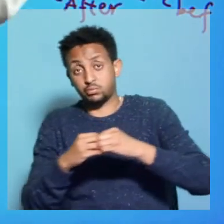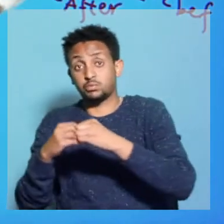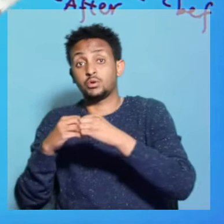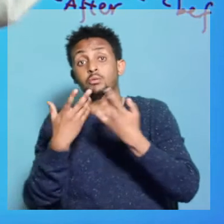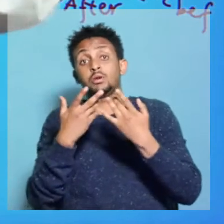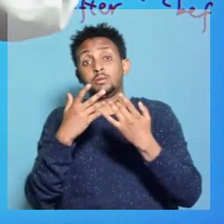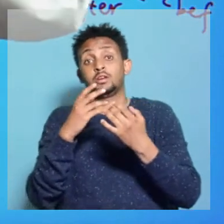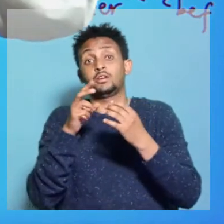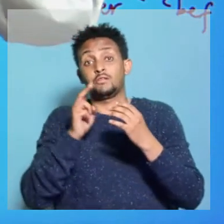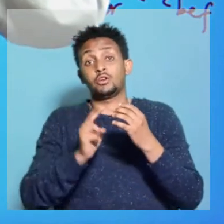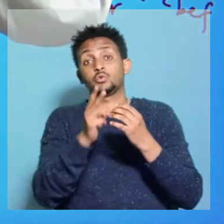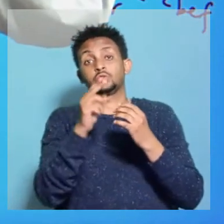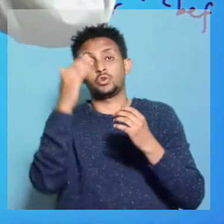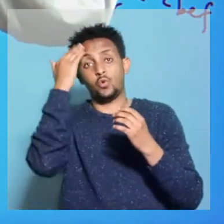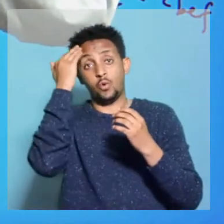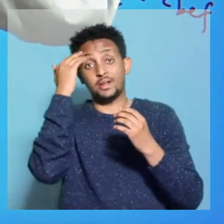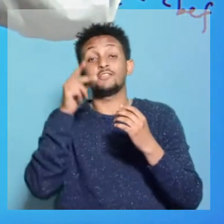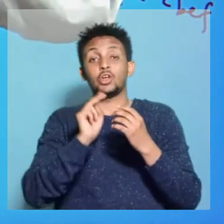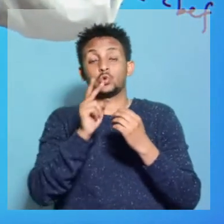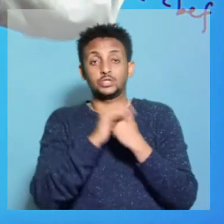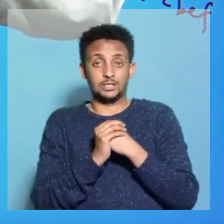this velocity is known to be common velocity.